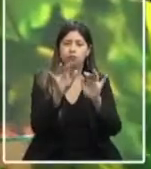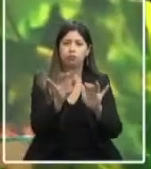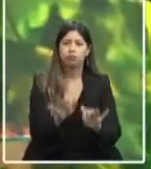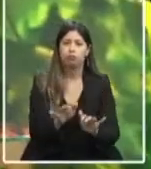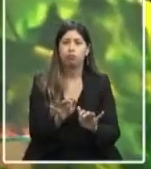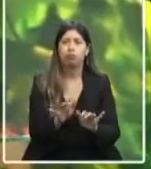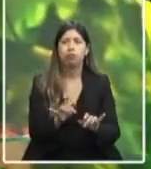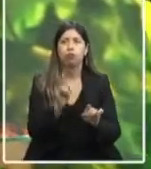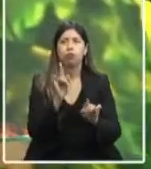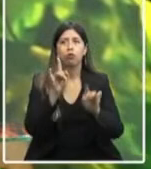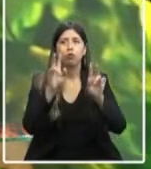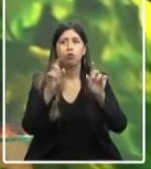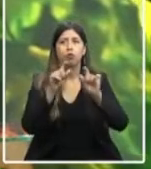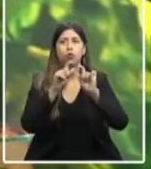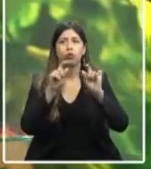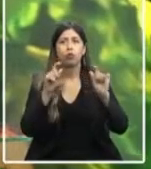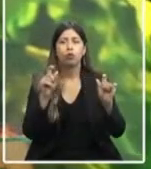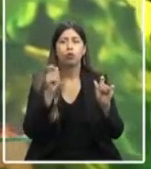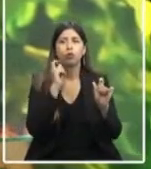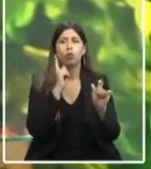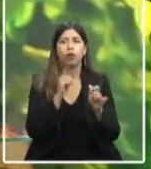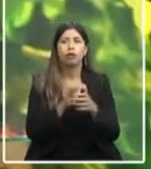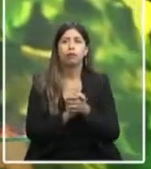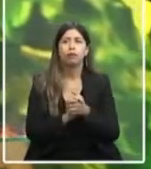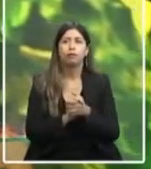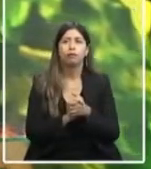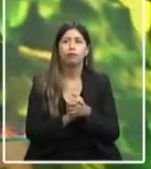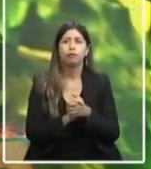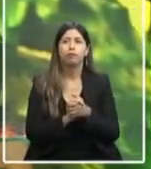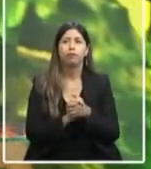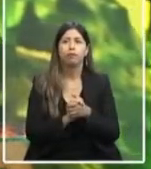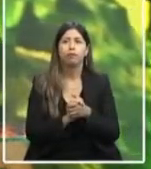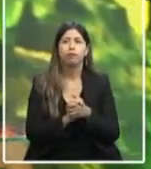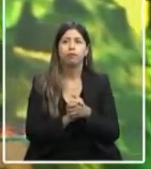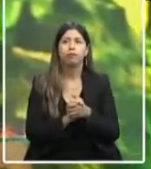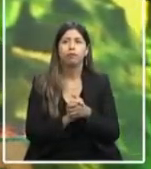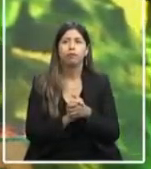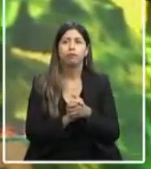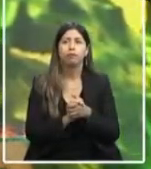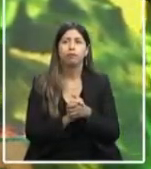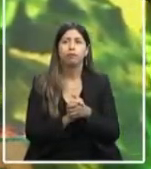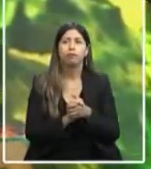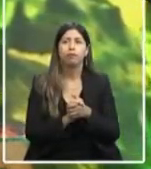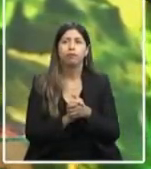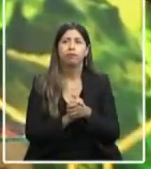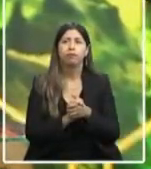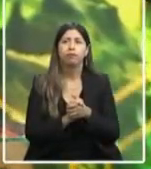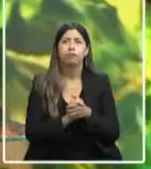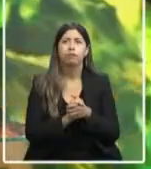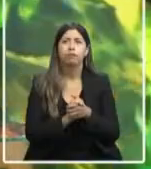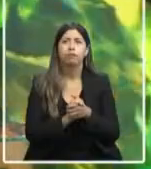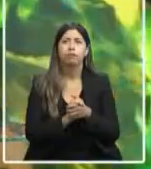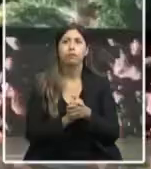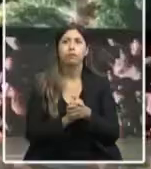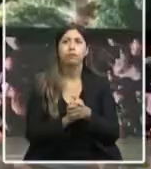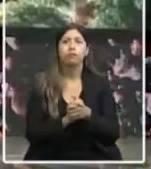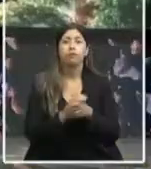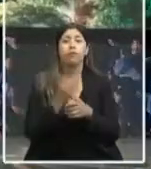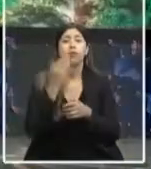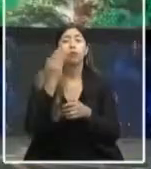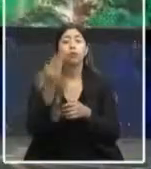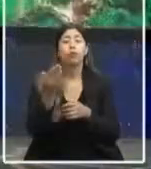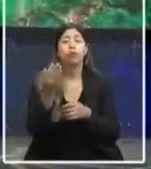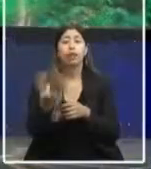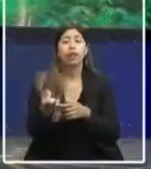you suggest to change three broad interconnected transition required